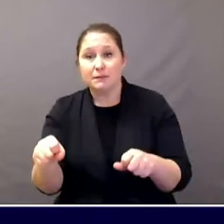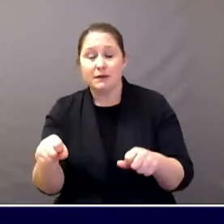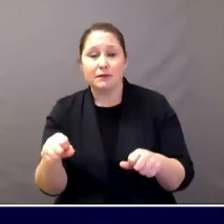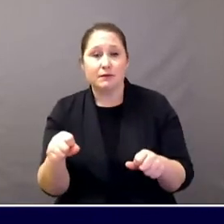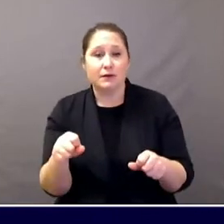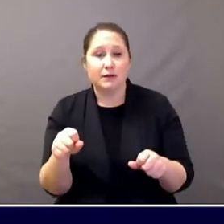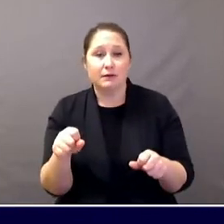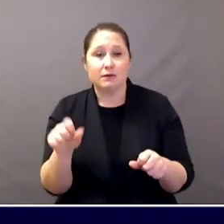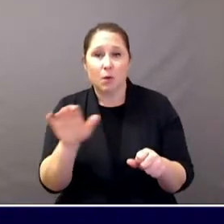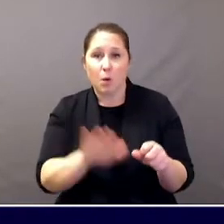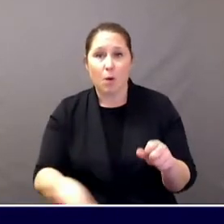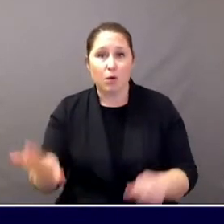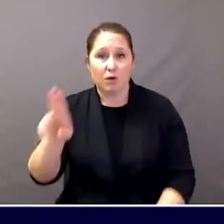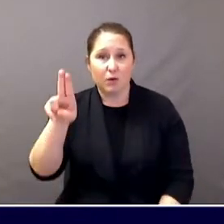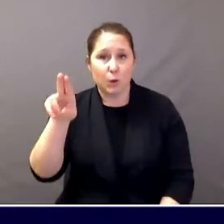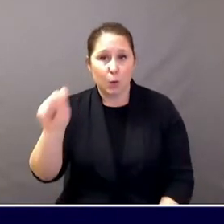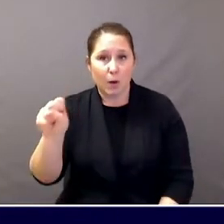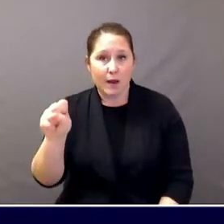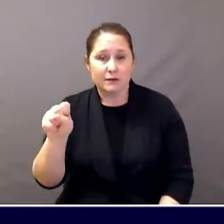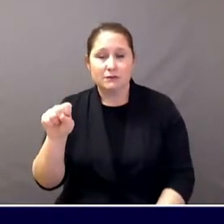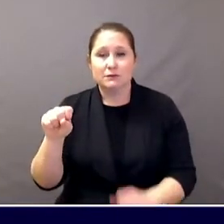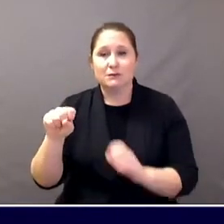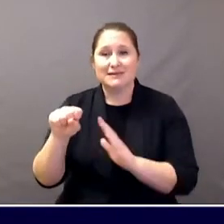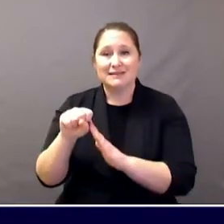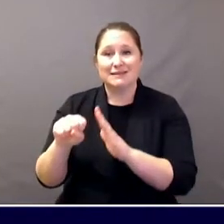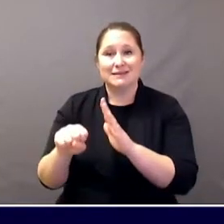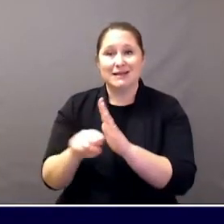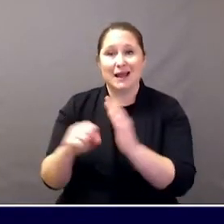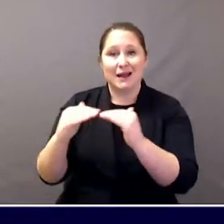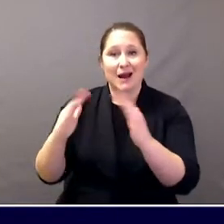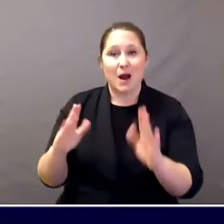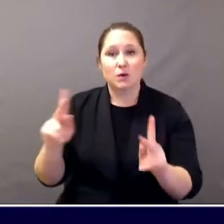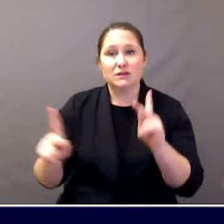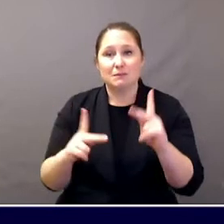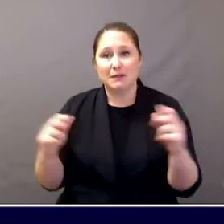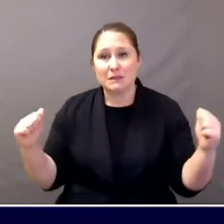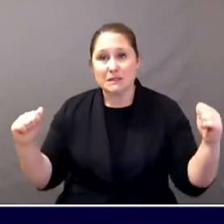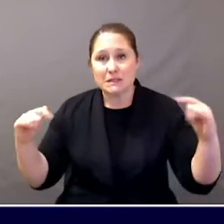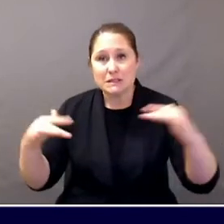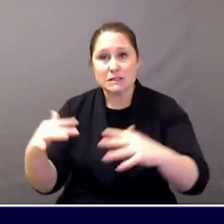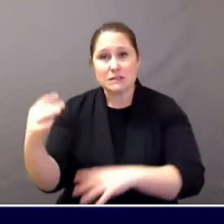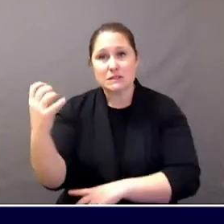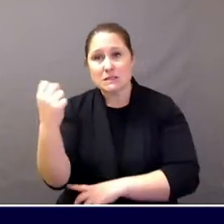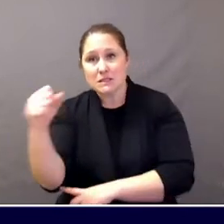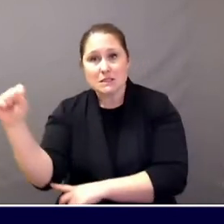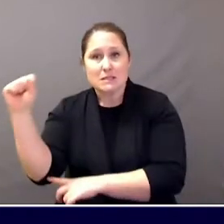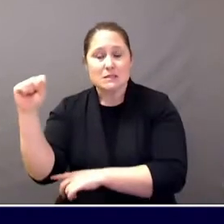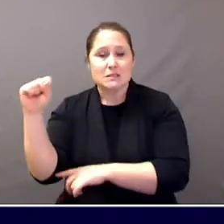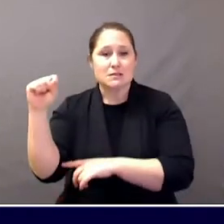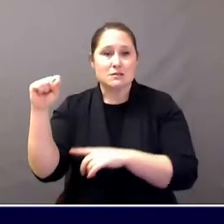the country. Could you speak to the possibility of these events